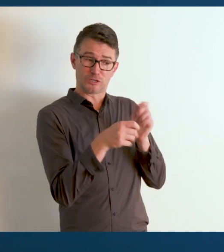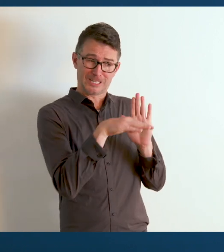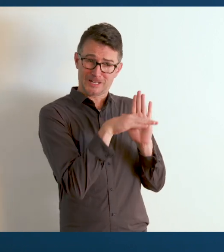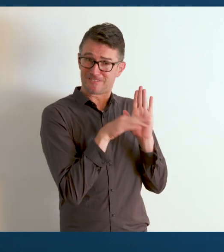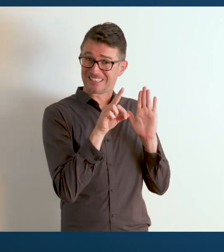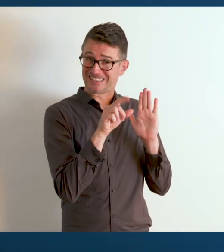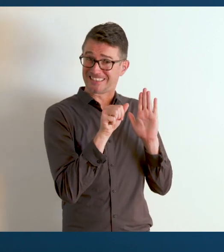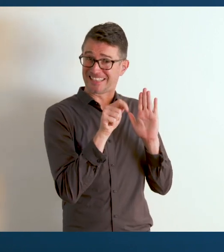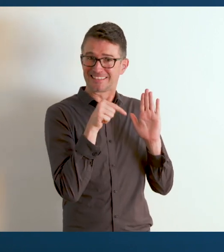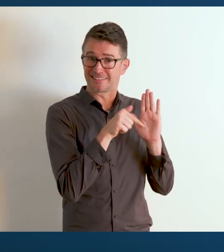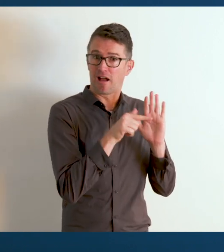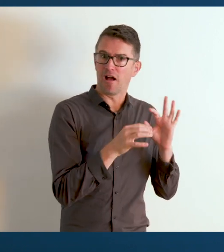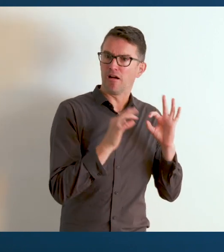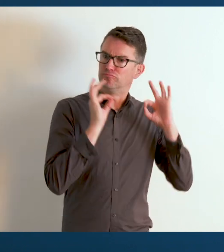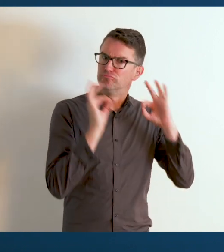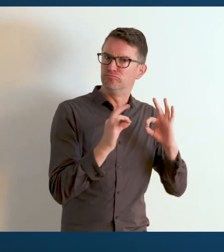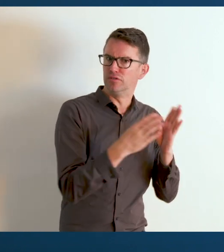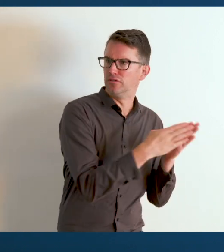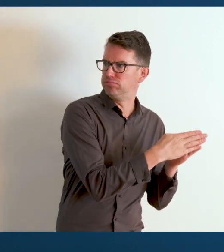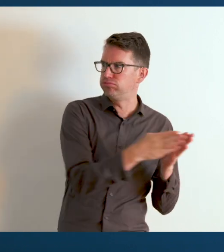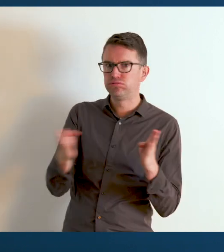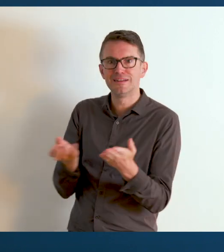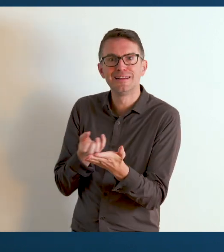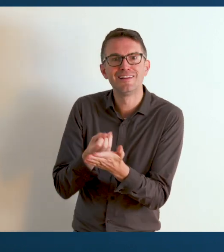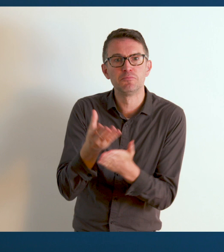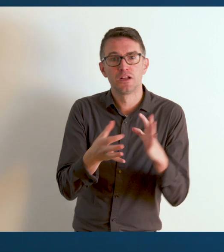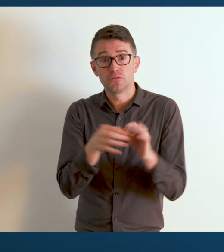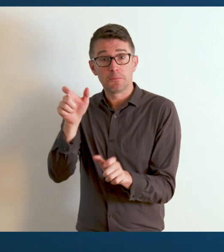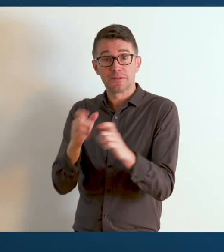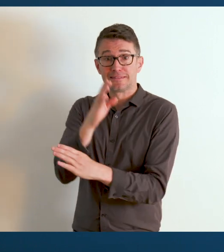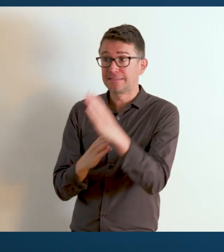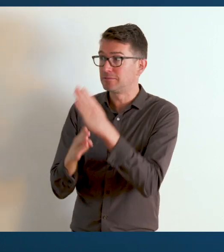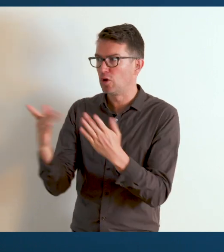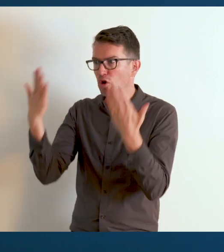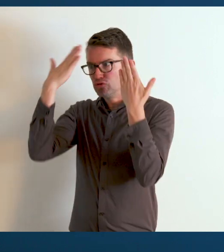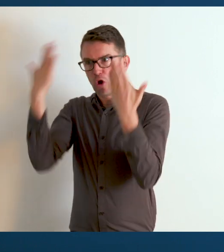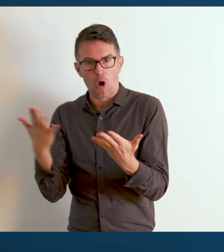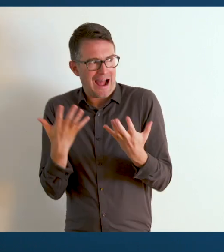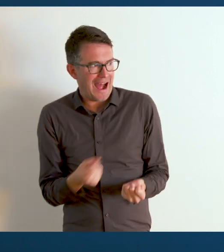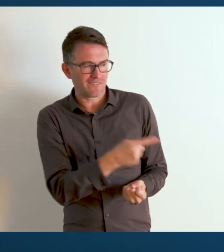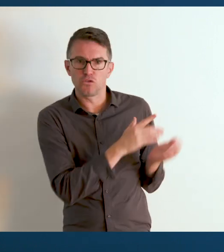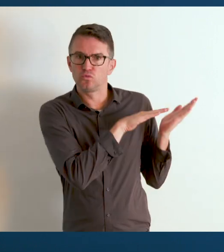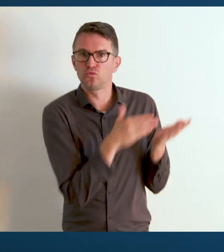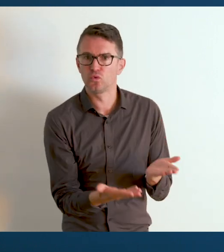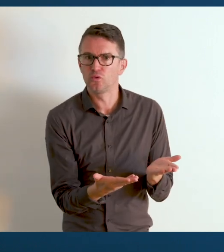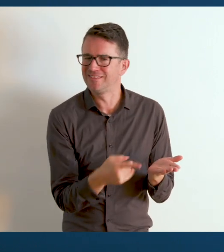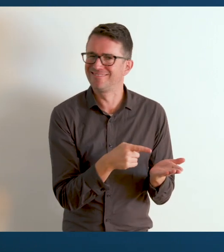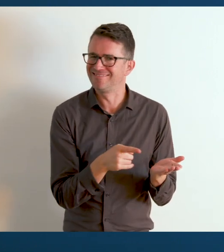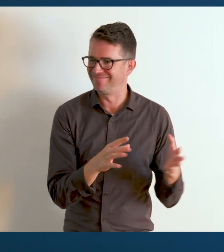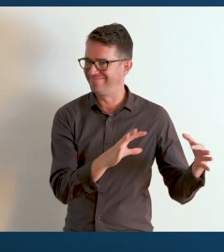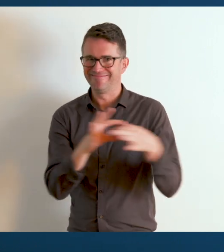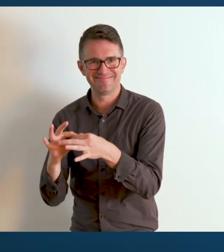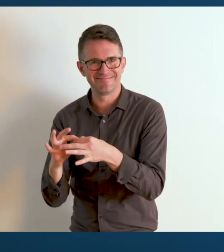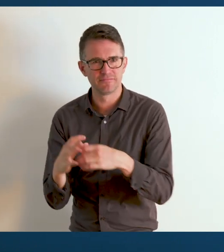most accurate information on people with disabilities who don't know about the services.